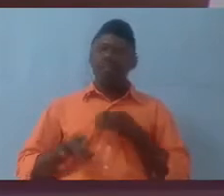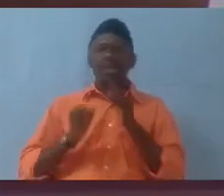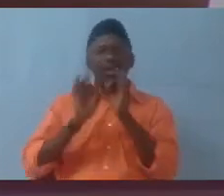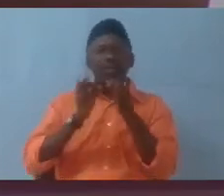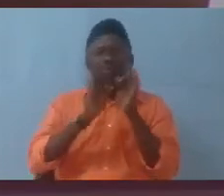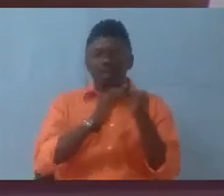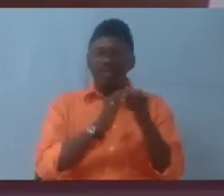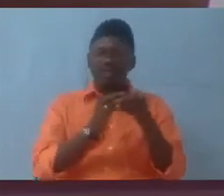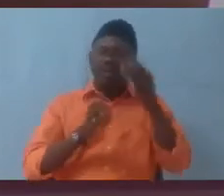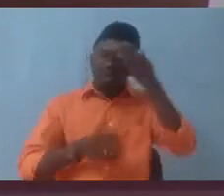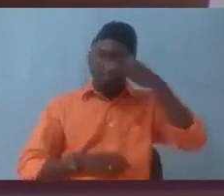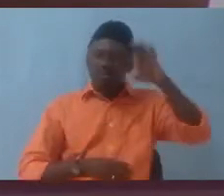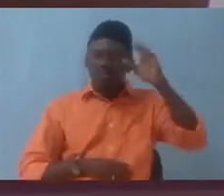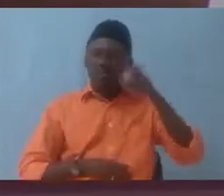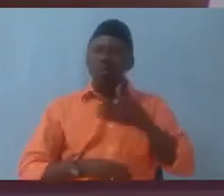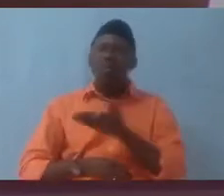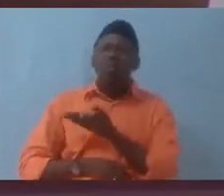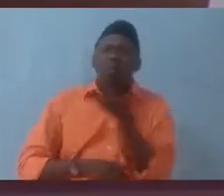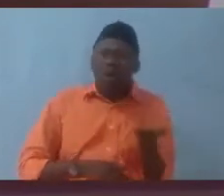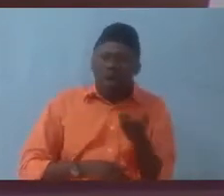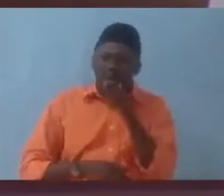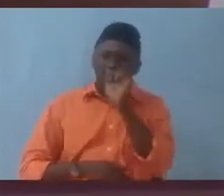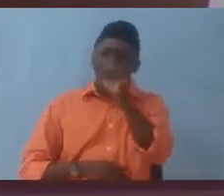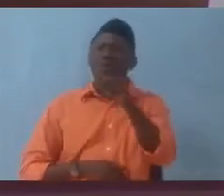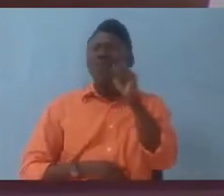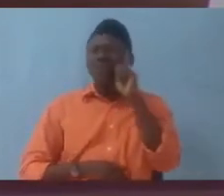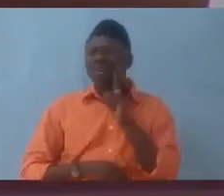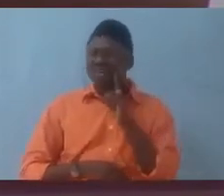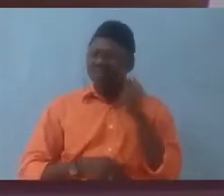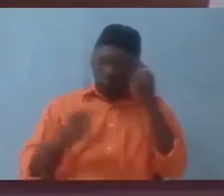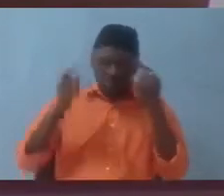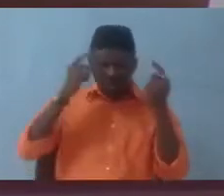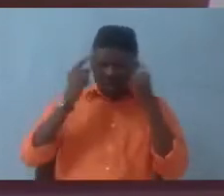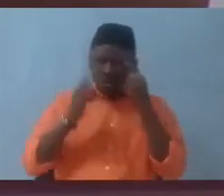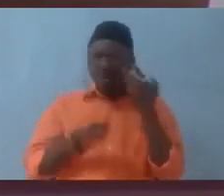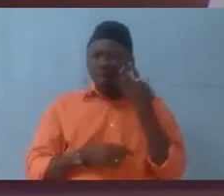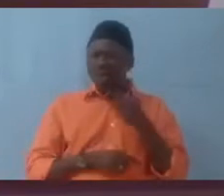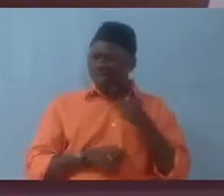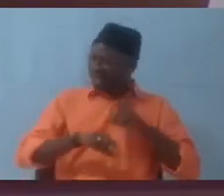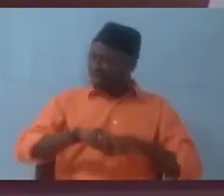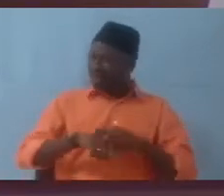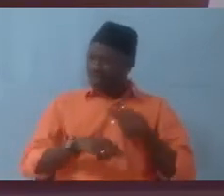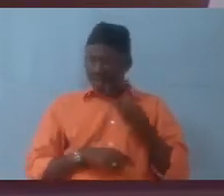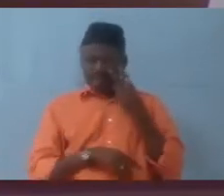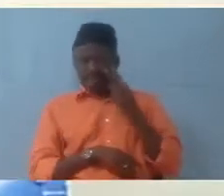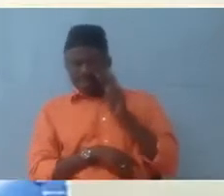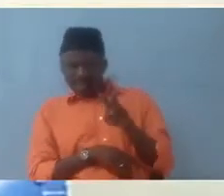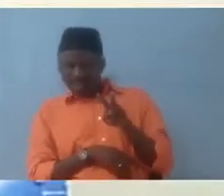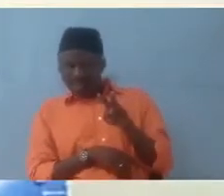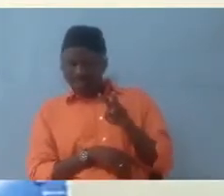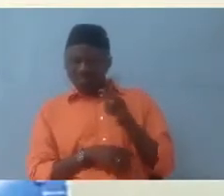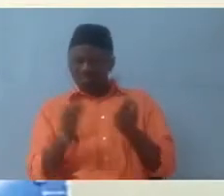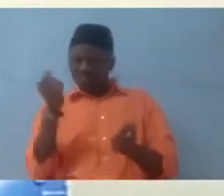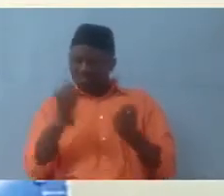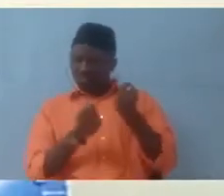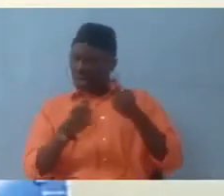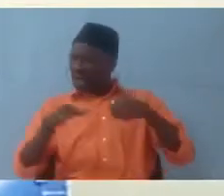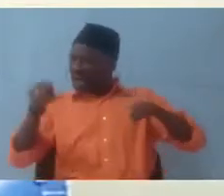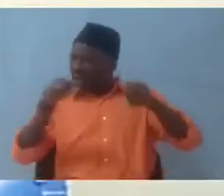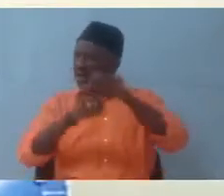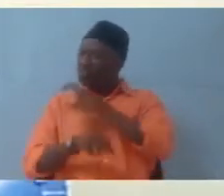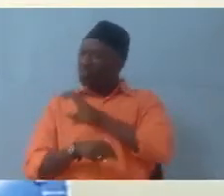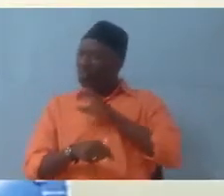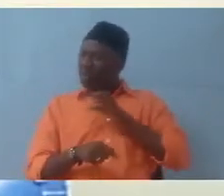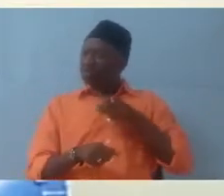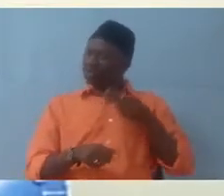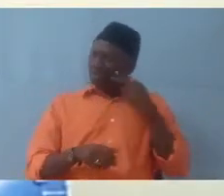worried that he saw a vehicle hanging around di nga wax commission mi lan mo taxone sa papa jaxle won bi nga xamé ni gis na moto